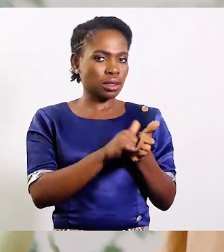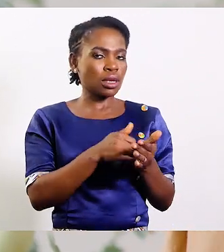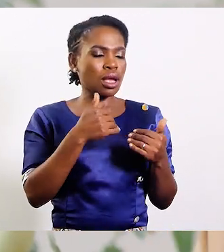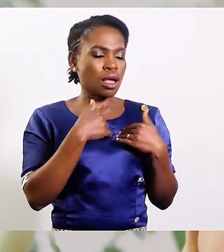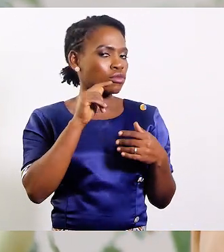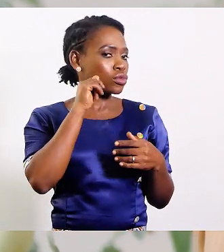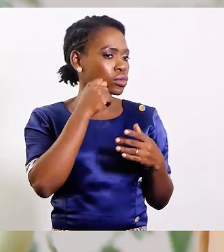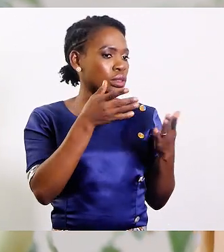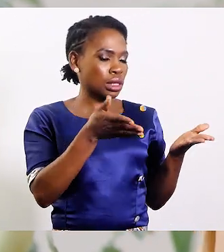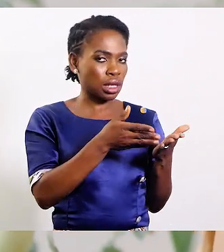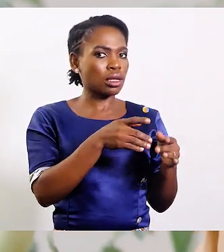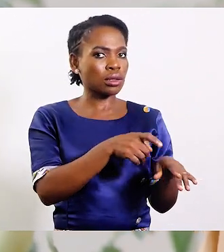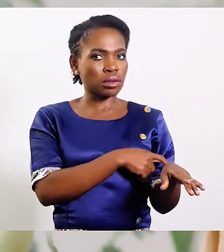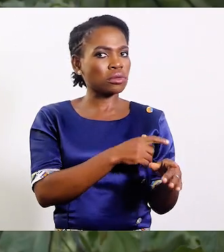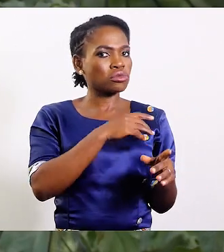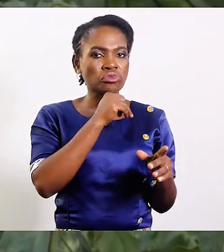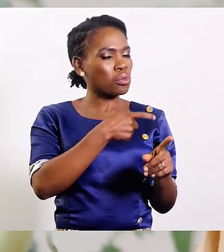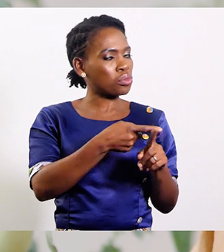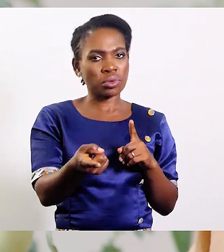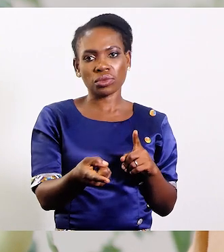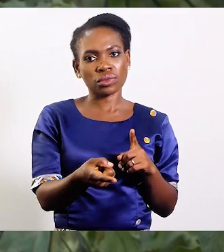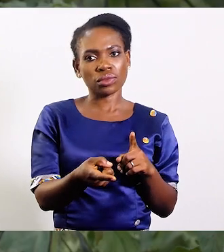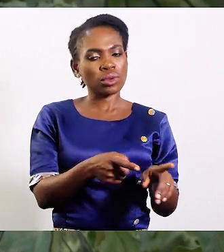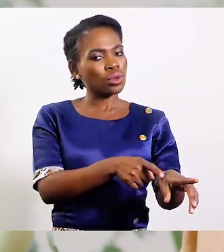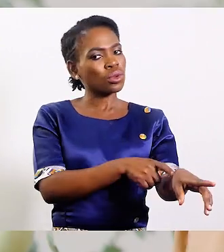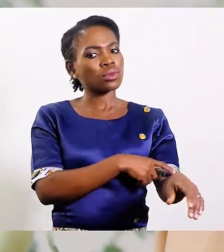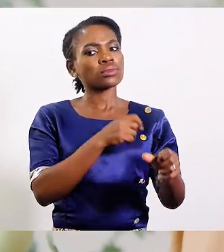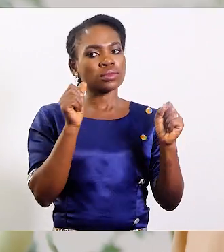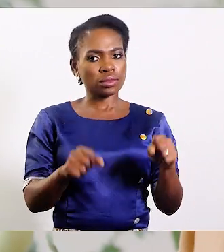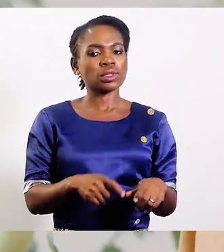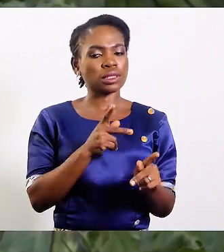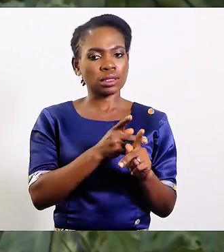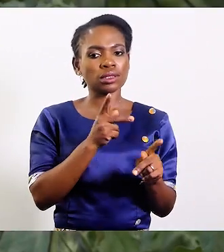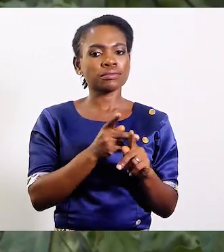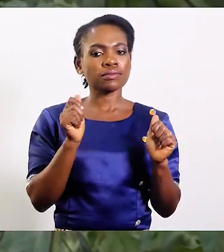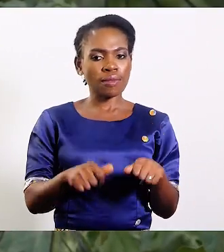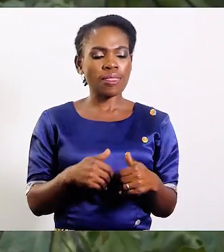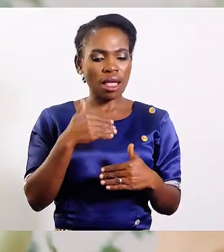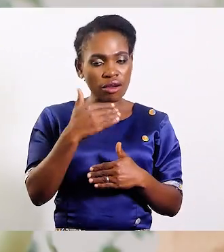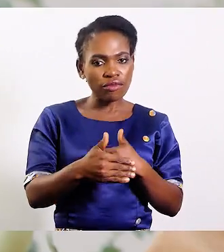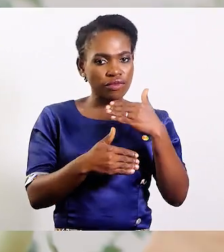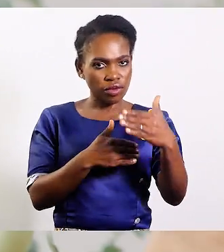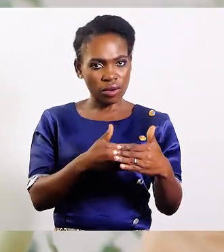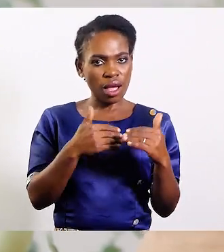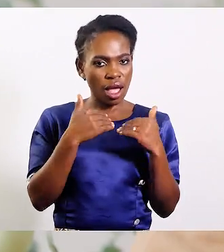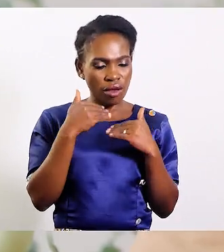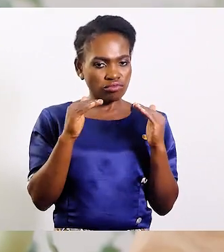sometimes 3 to 4 weeks without refrigeration. Really? Yeah. They won't go rotten? No. That's because interesting. we